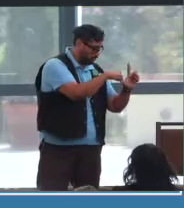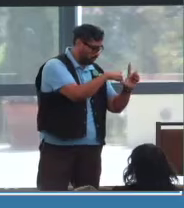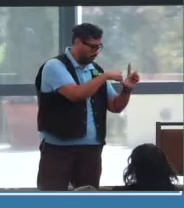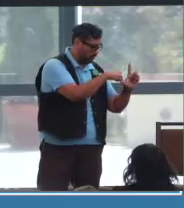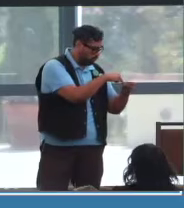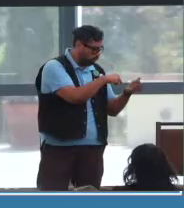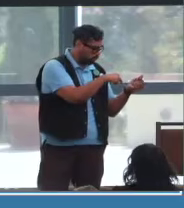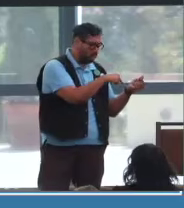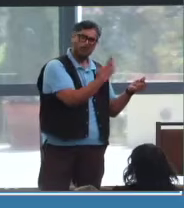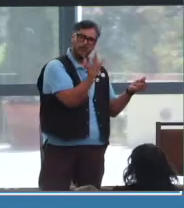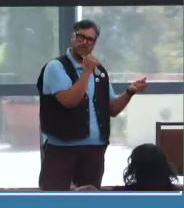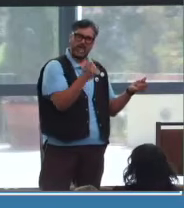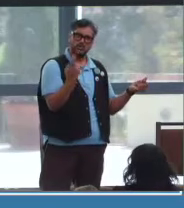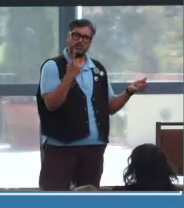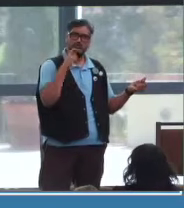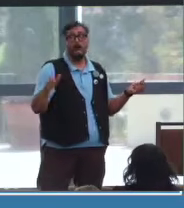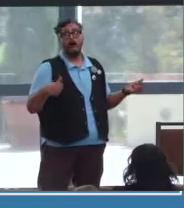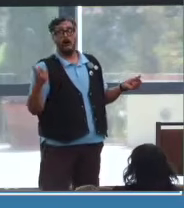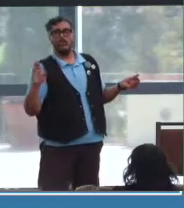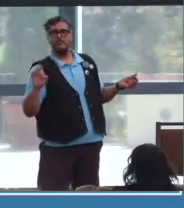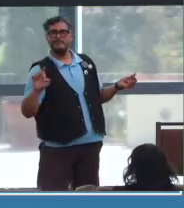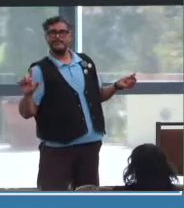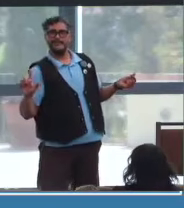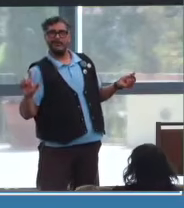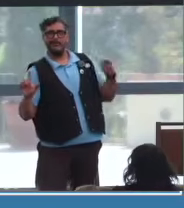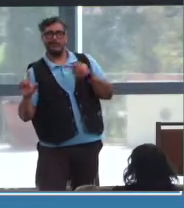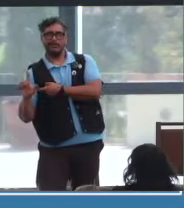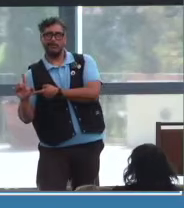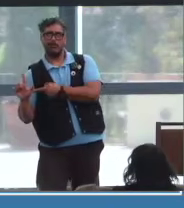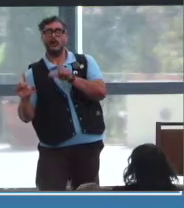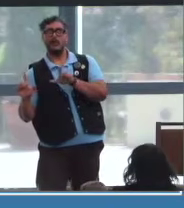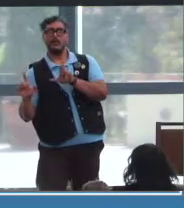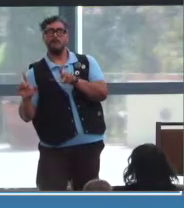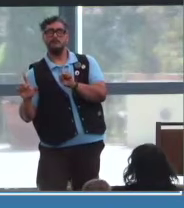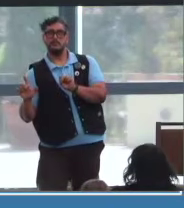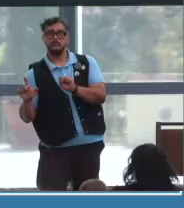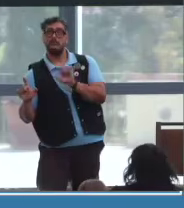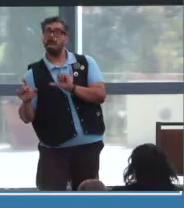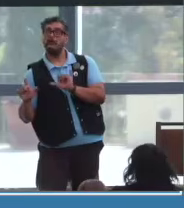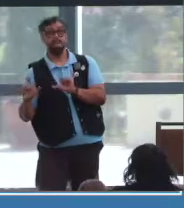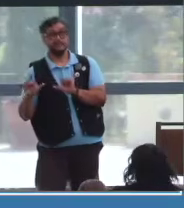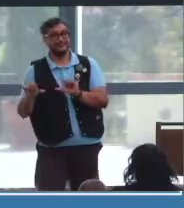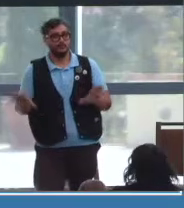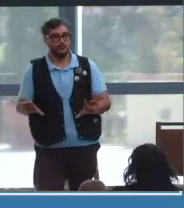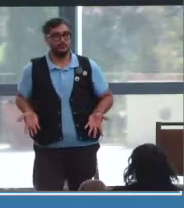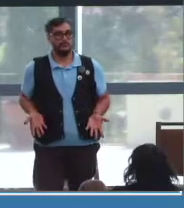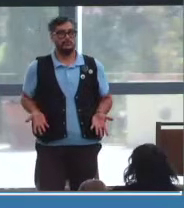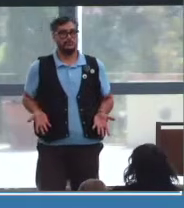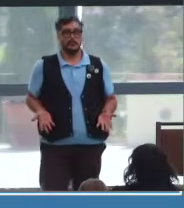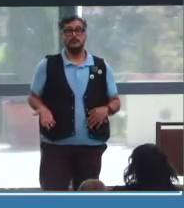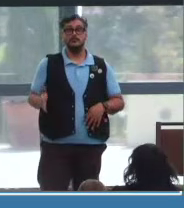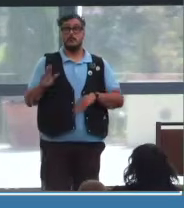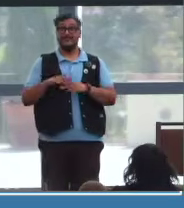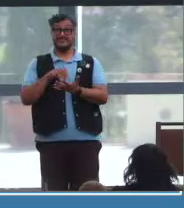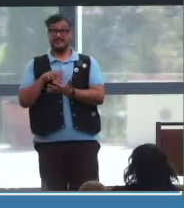to another B cell driven disease, in this case, lupus? And in fact, that's what they did. On the top